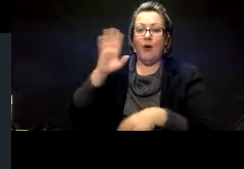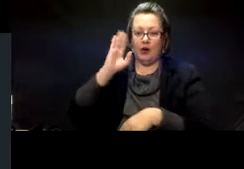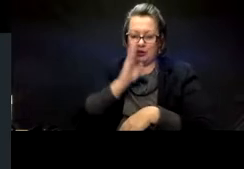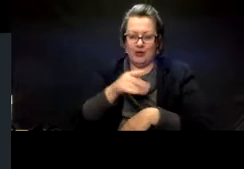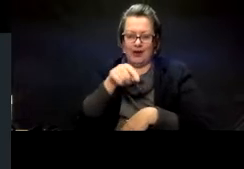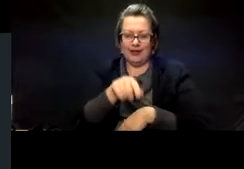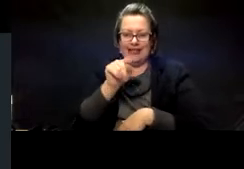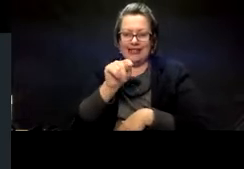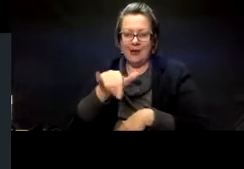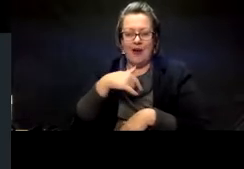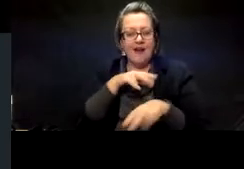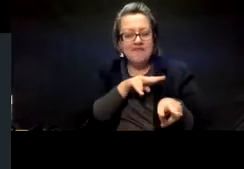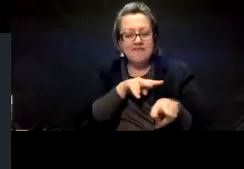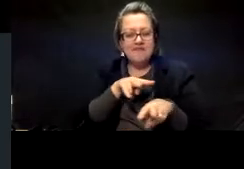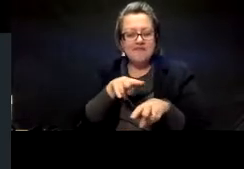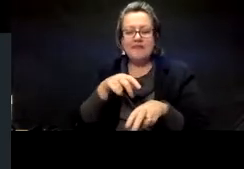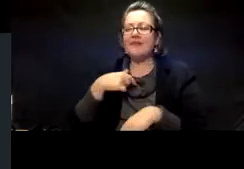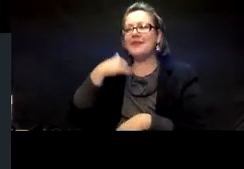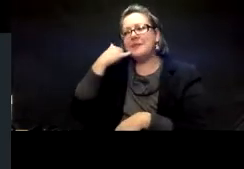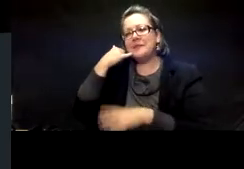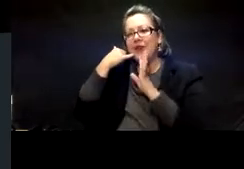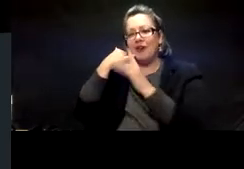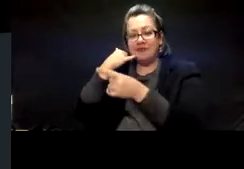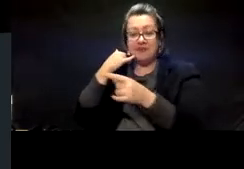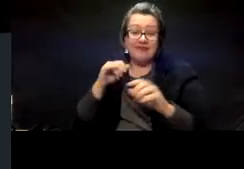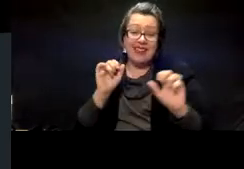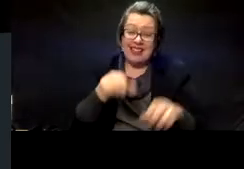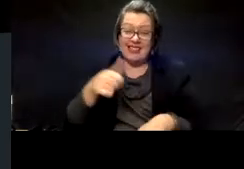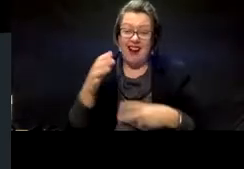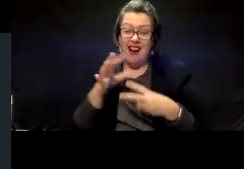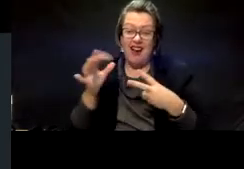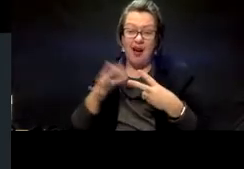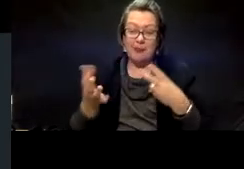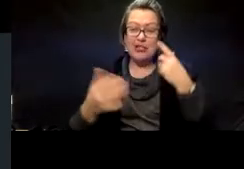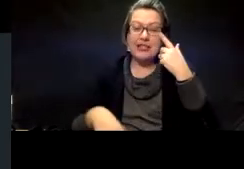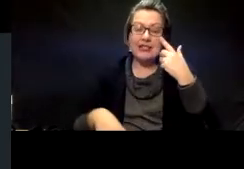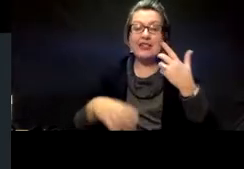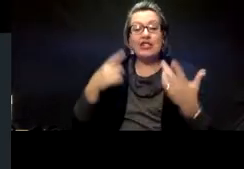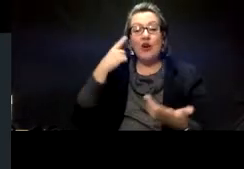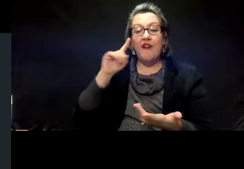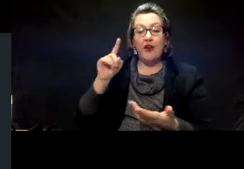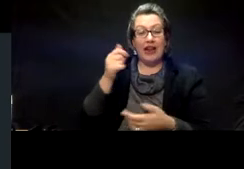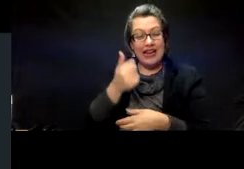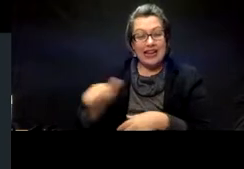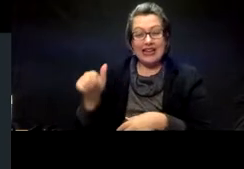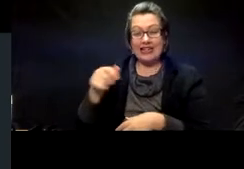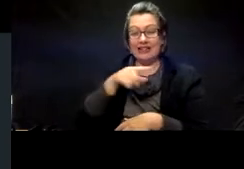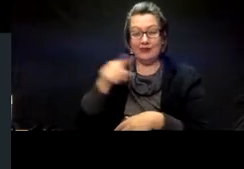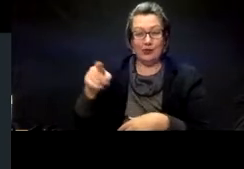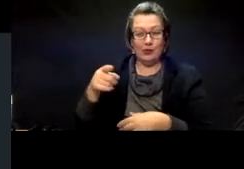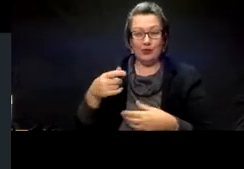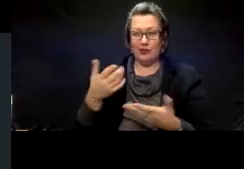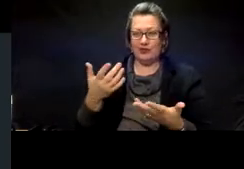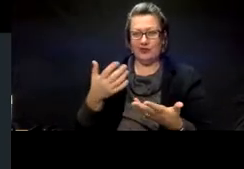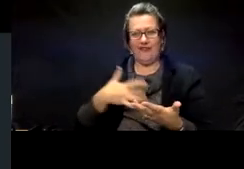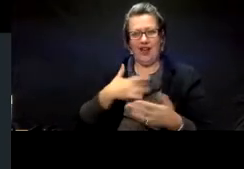with, what they say will go directly to the TTY, but I can speak to them directly. That's another option. So